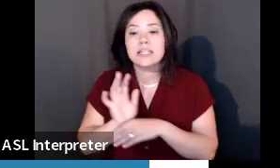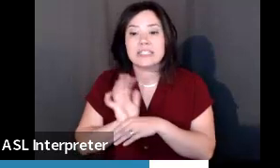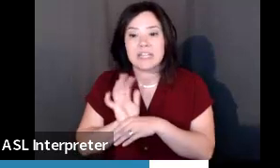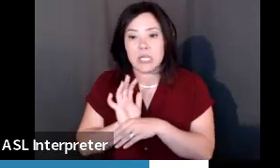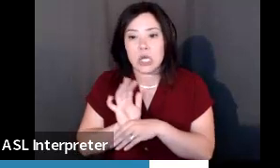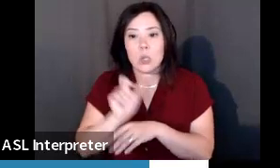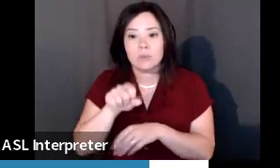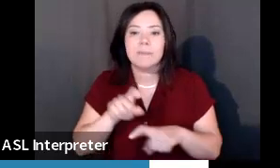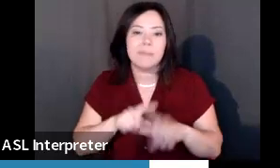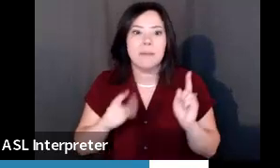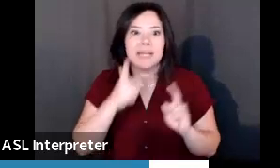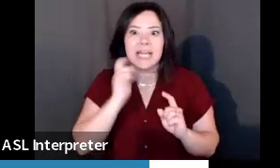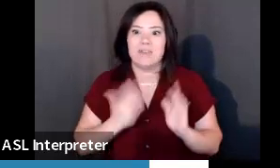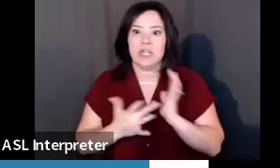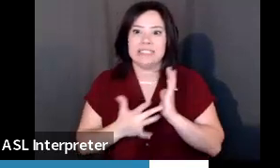go ahead and explain it.